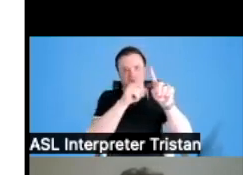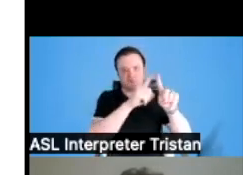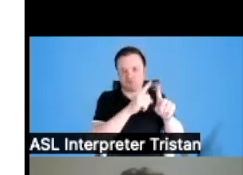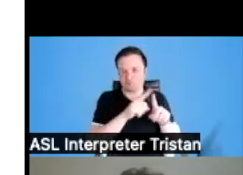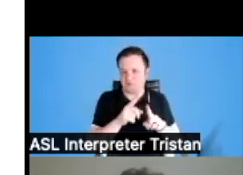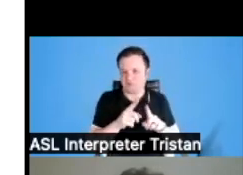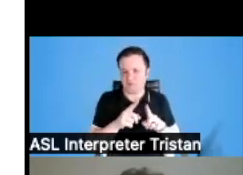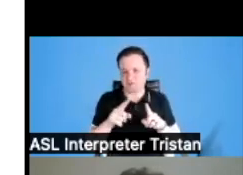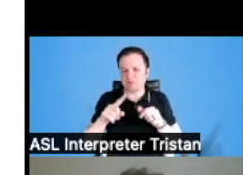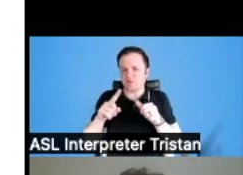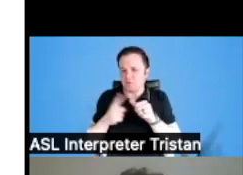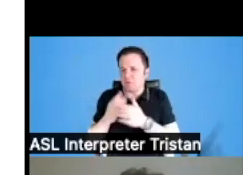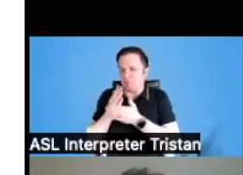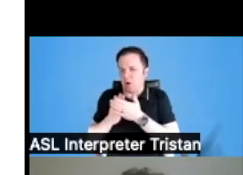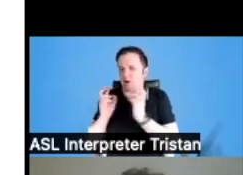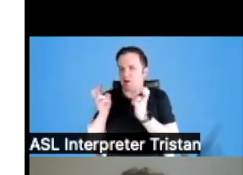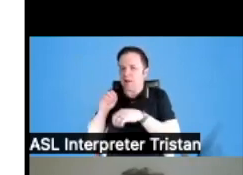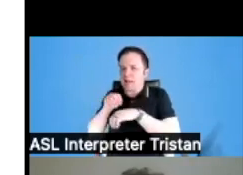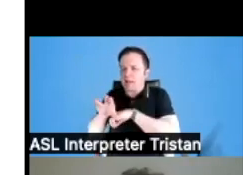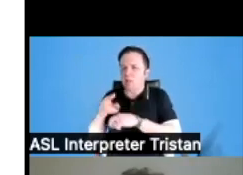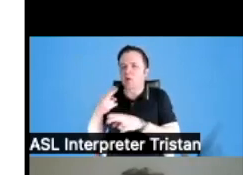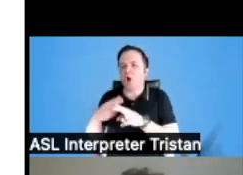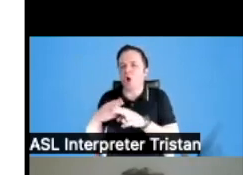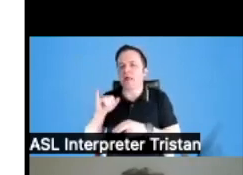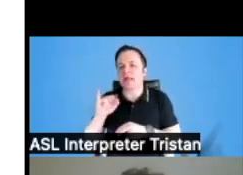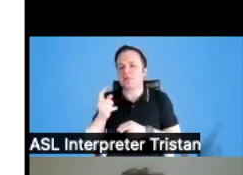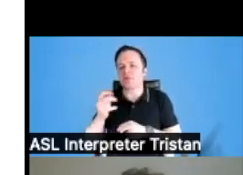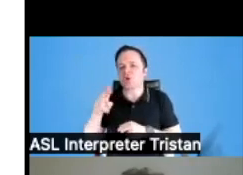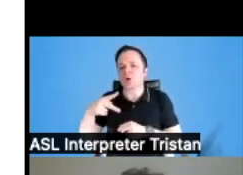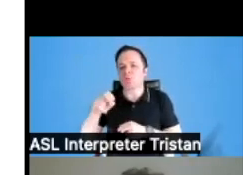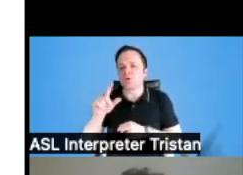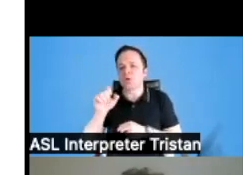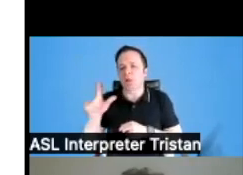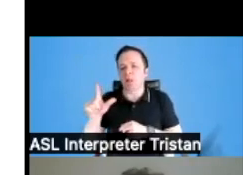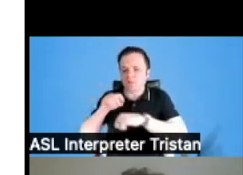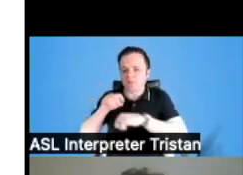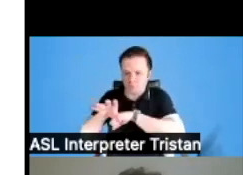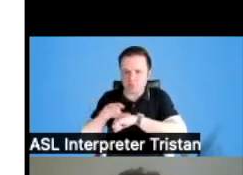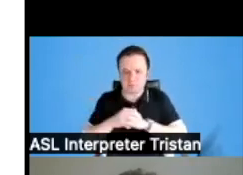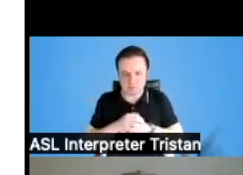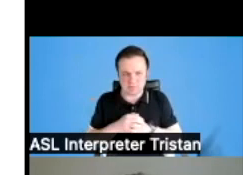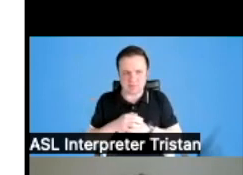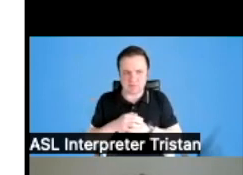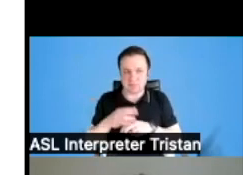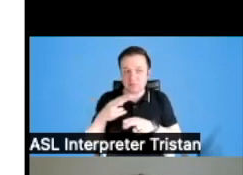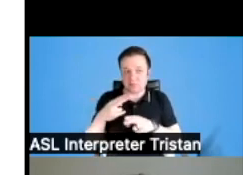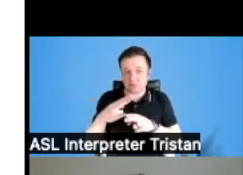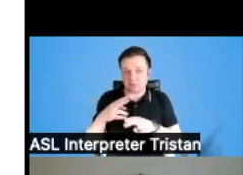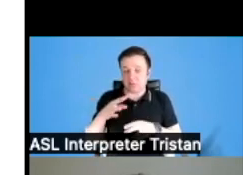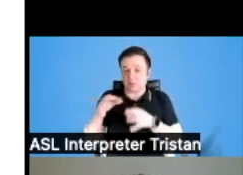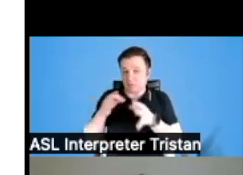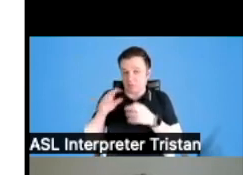first set of influences, which we're calling interpersonal influences. So they talked about intergenerational